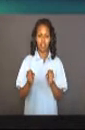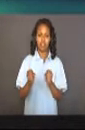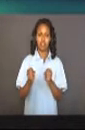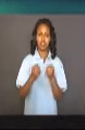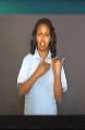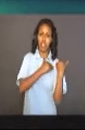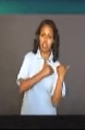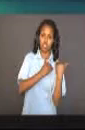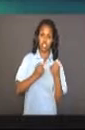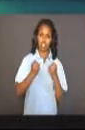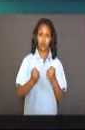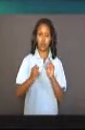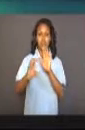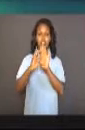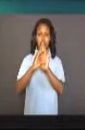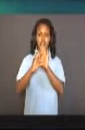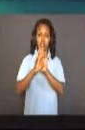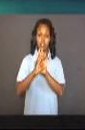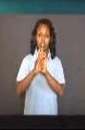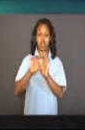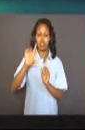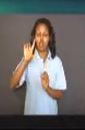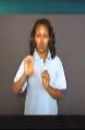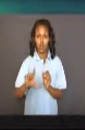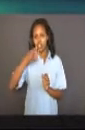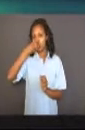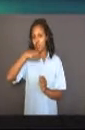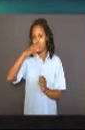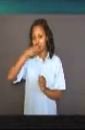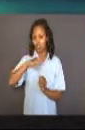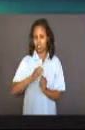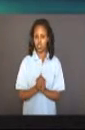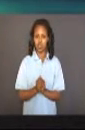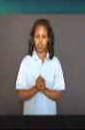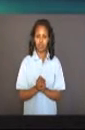carry stronger charges at lower temperatures.